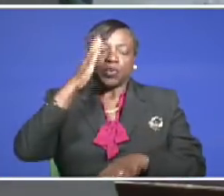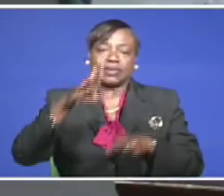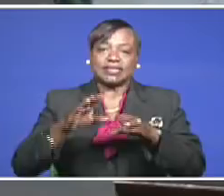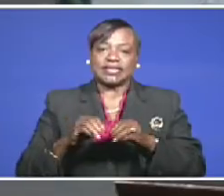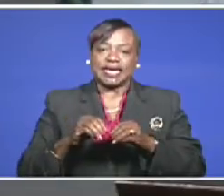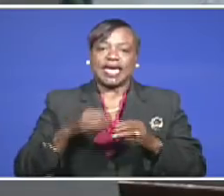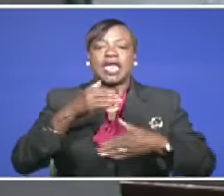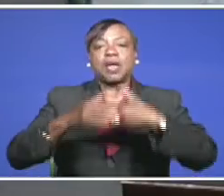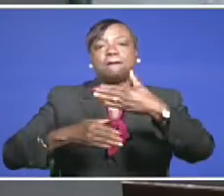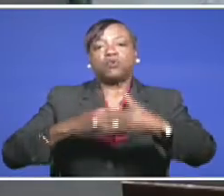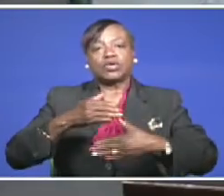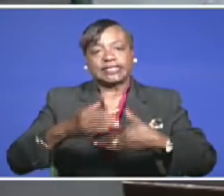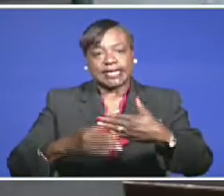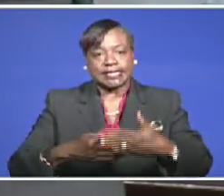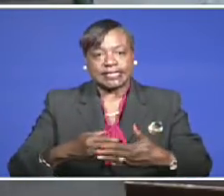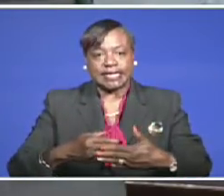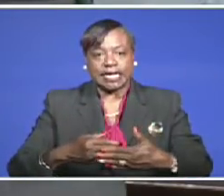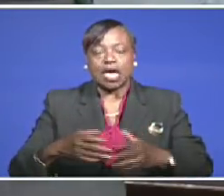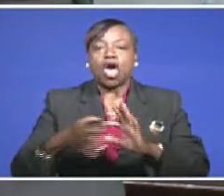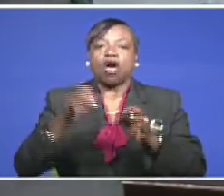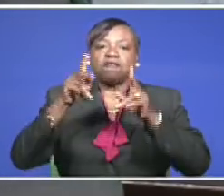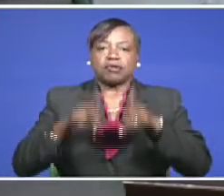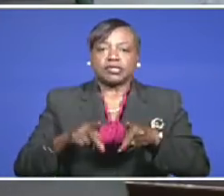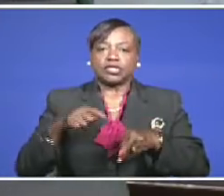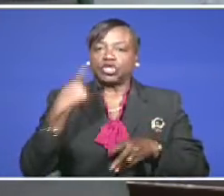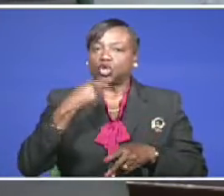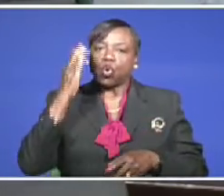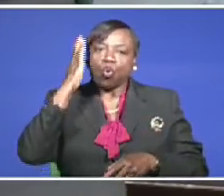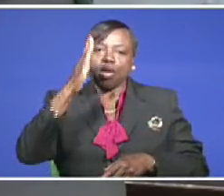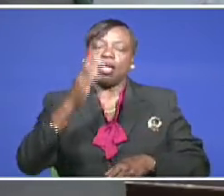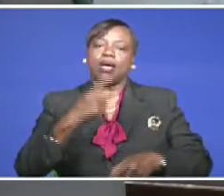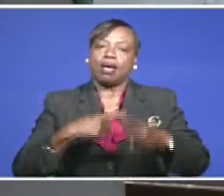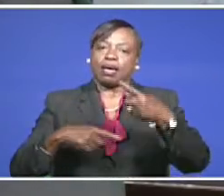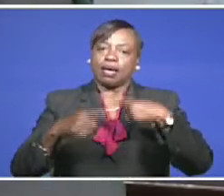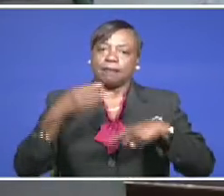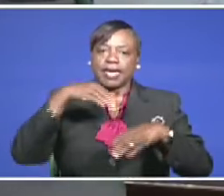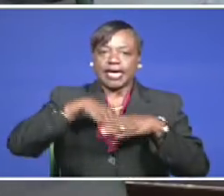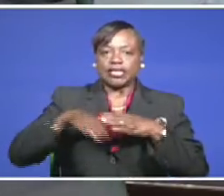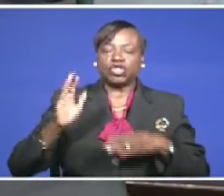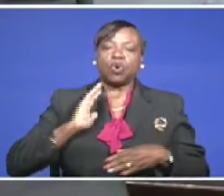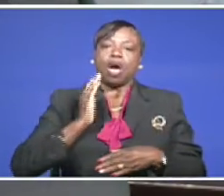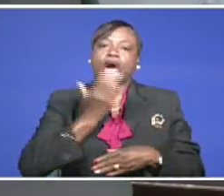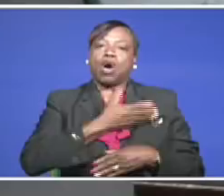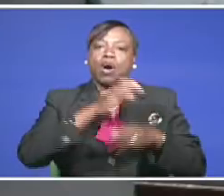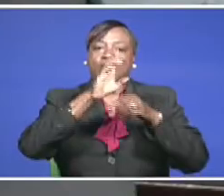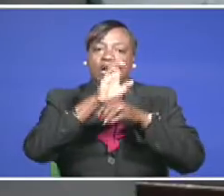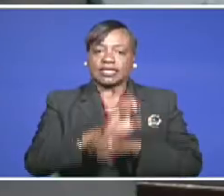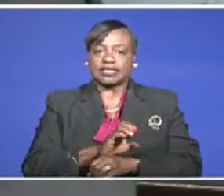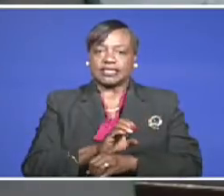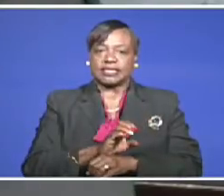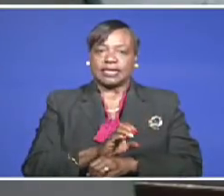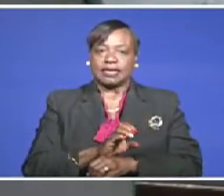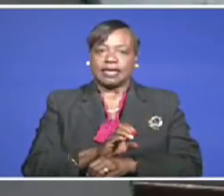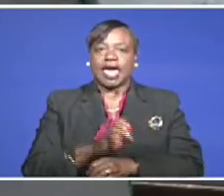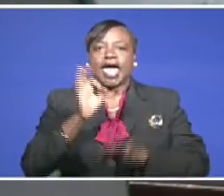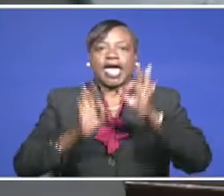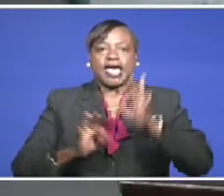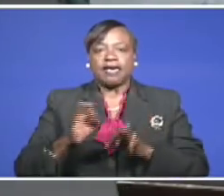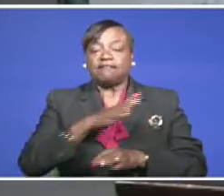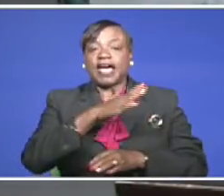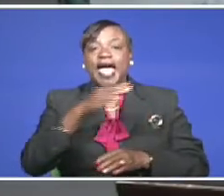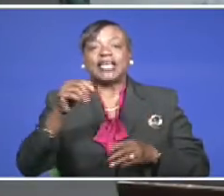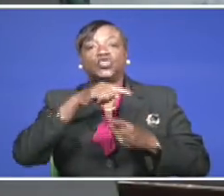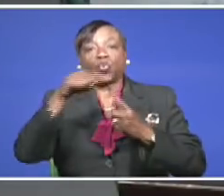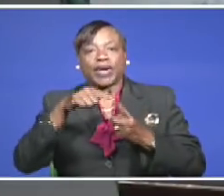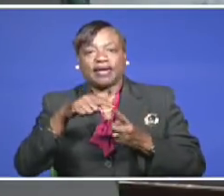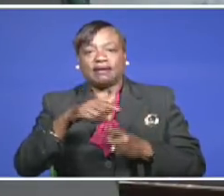to processing of persons who would come into our custody, so that if and when there is another